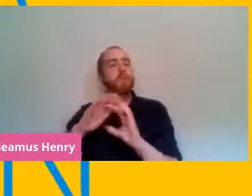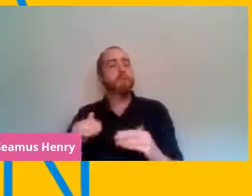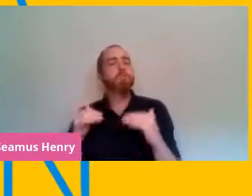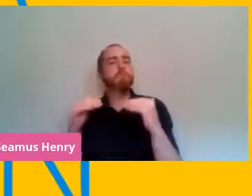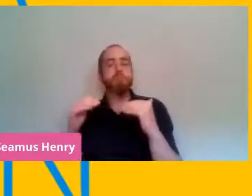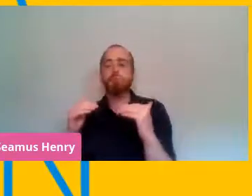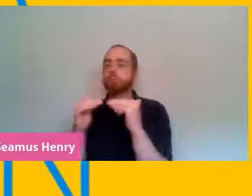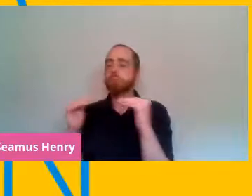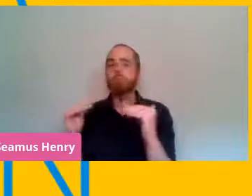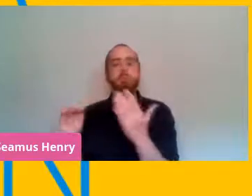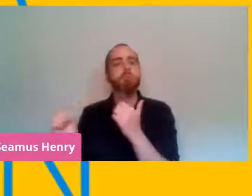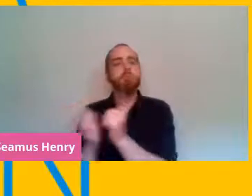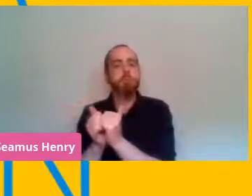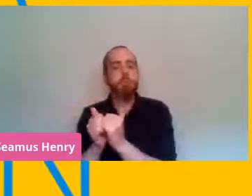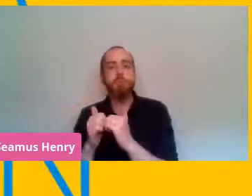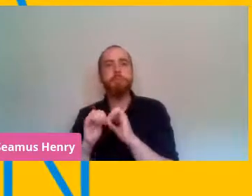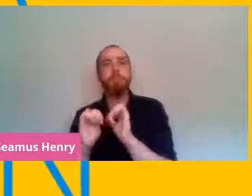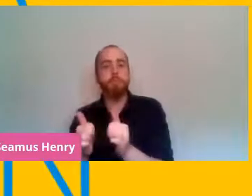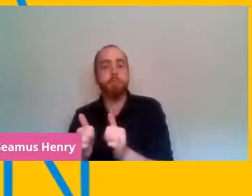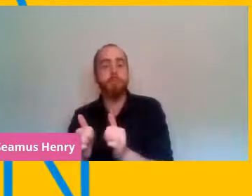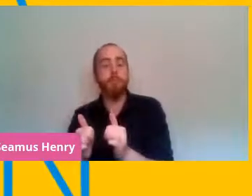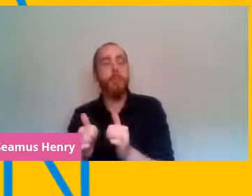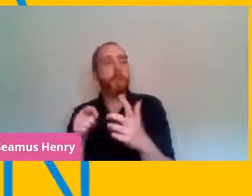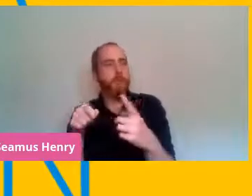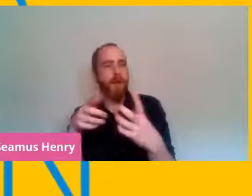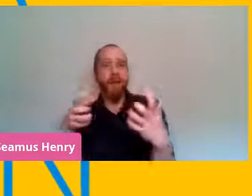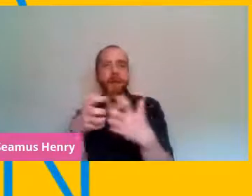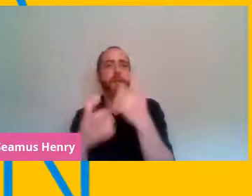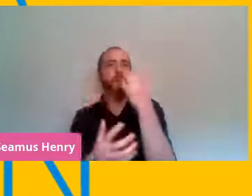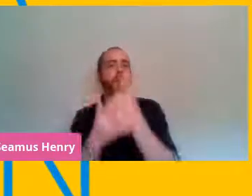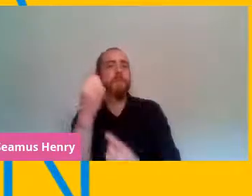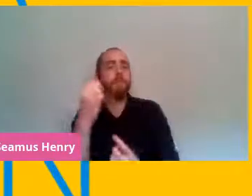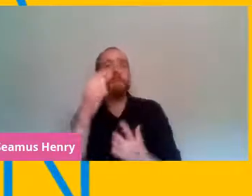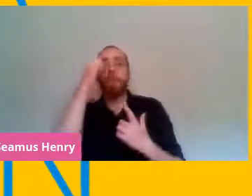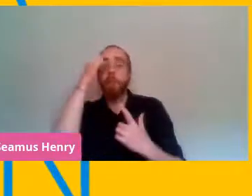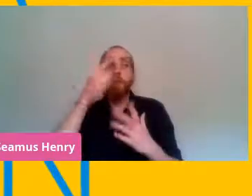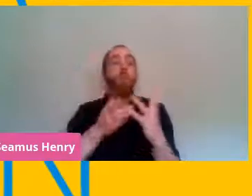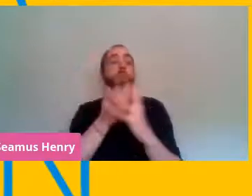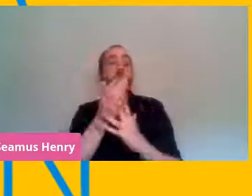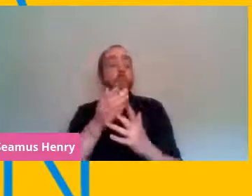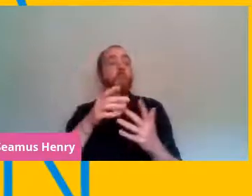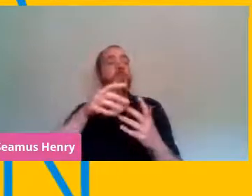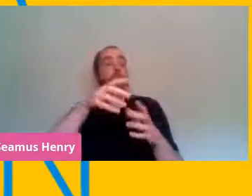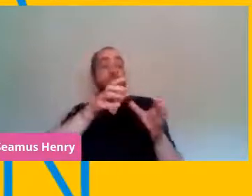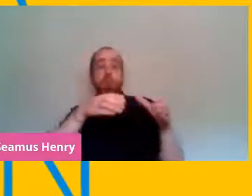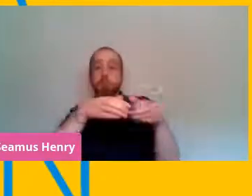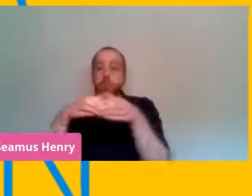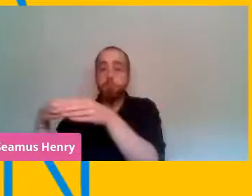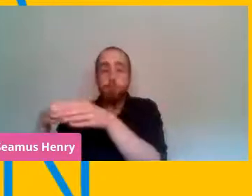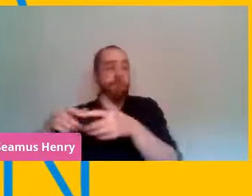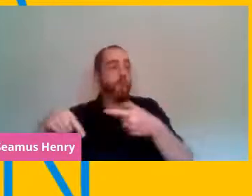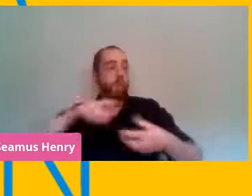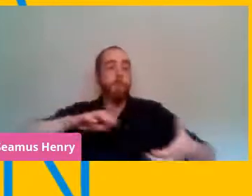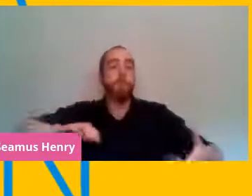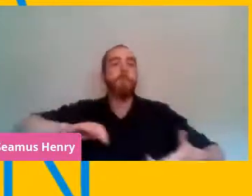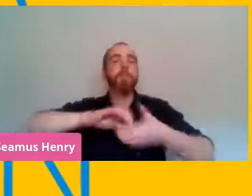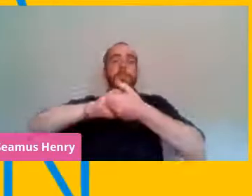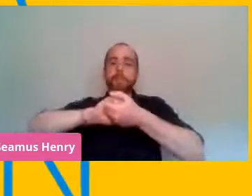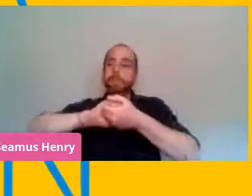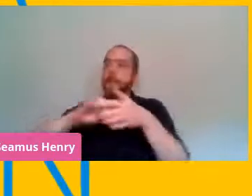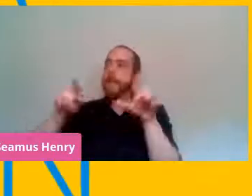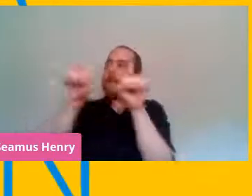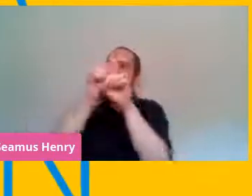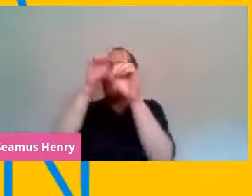happen with support and solidarity across the board. A large group of poorly paid staff could, for example, collectively decline to take up